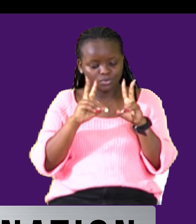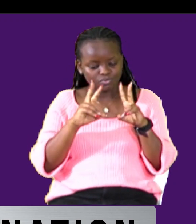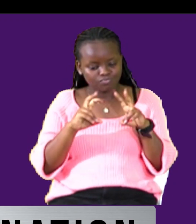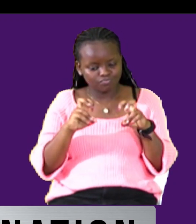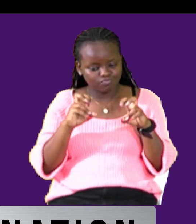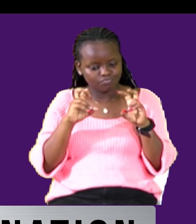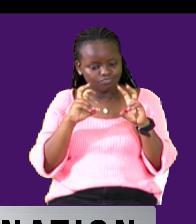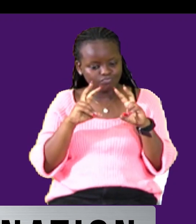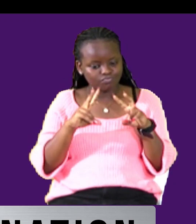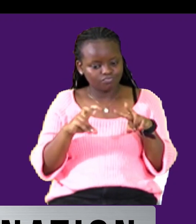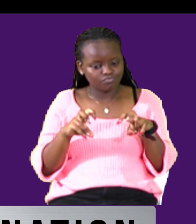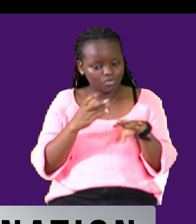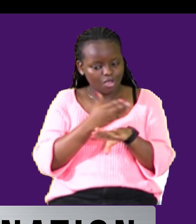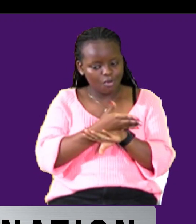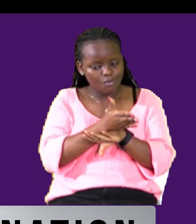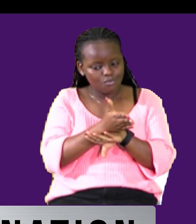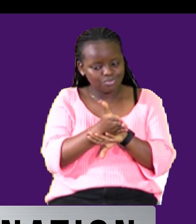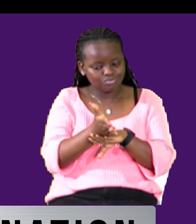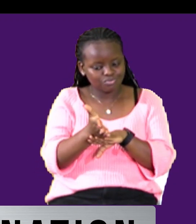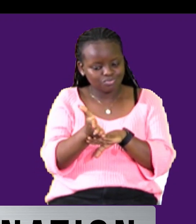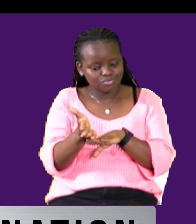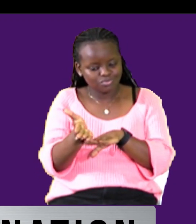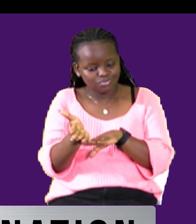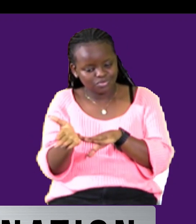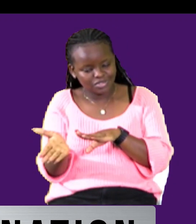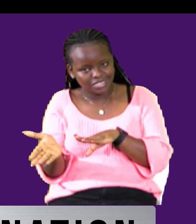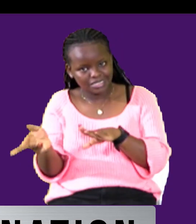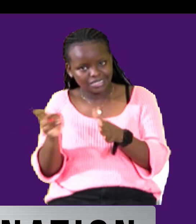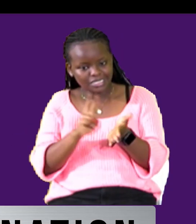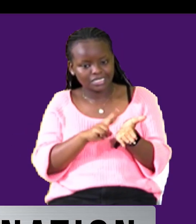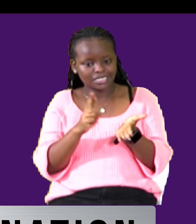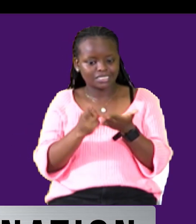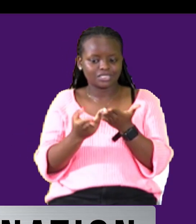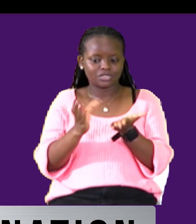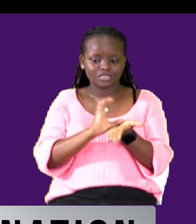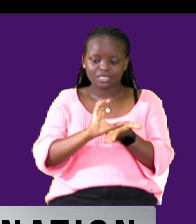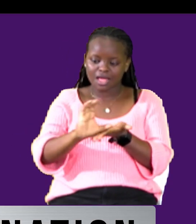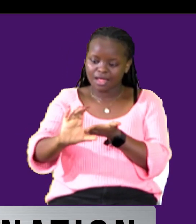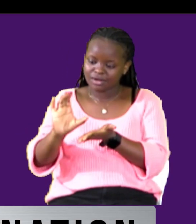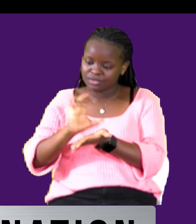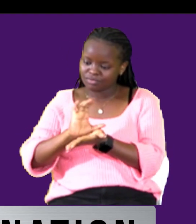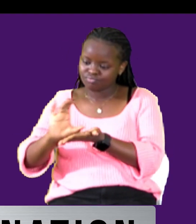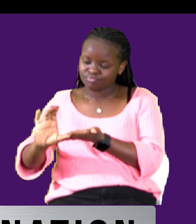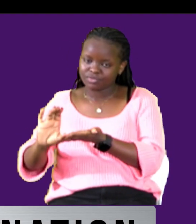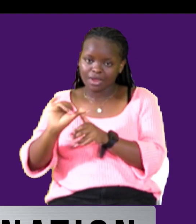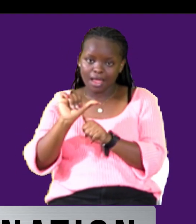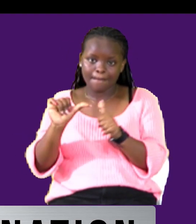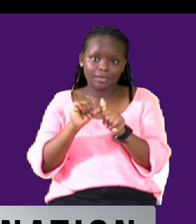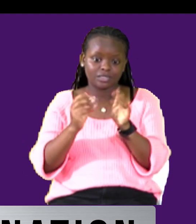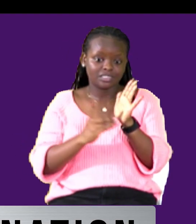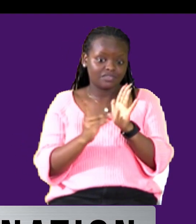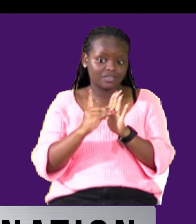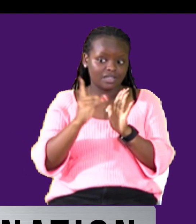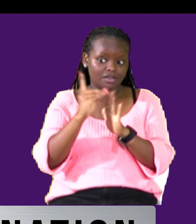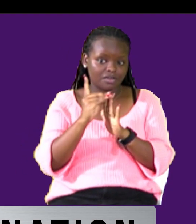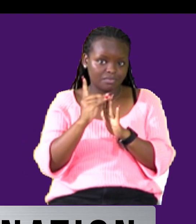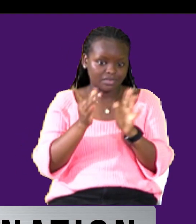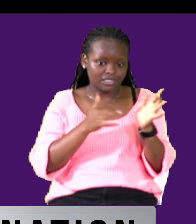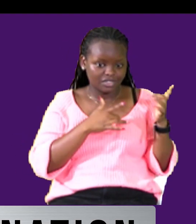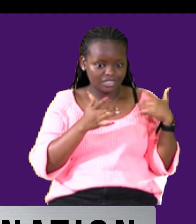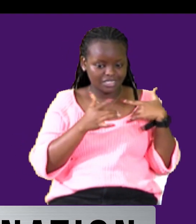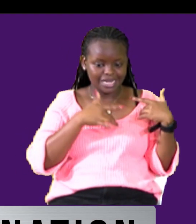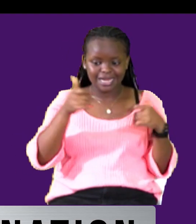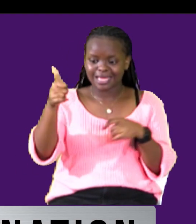the wastage in resource allocation insofar as development is concerned for any